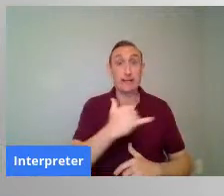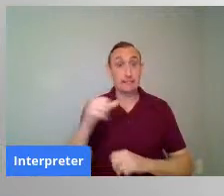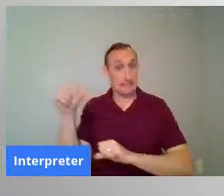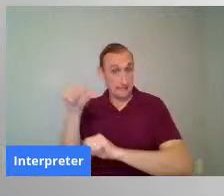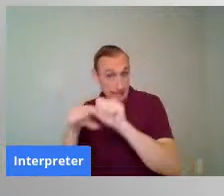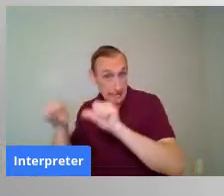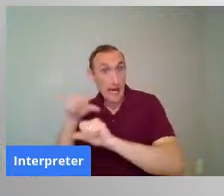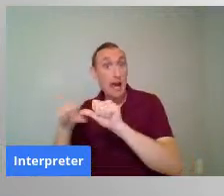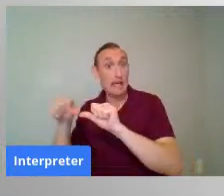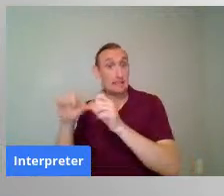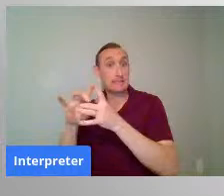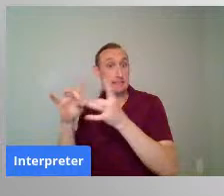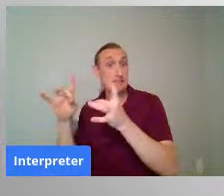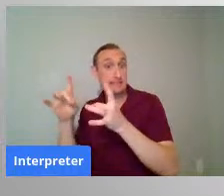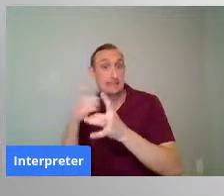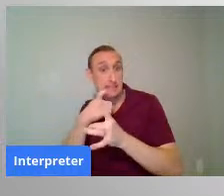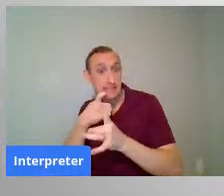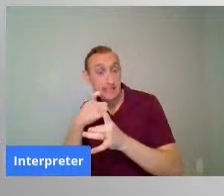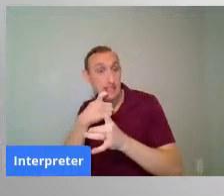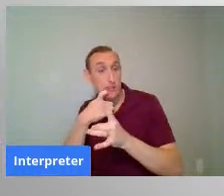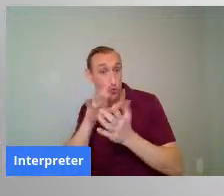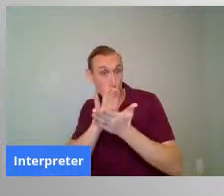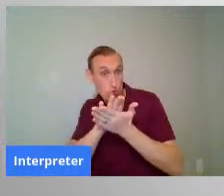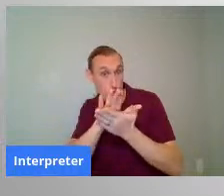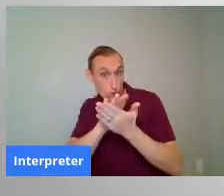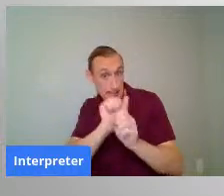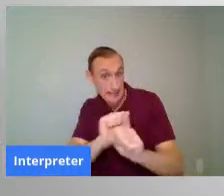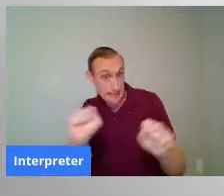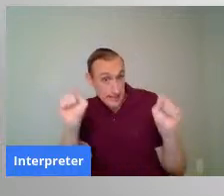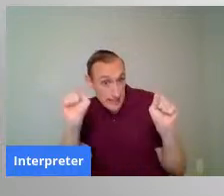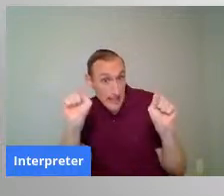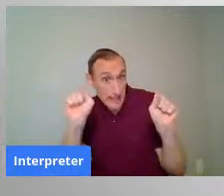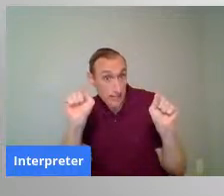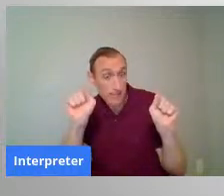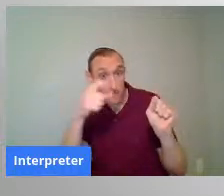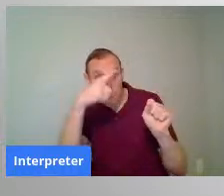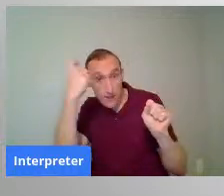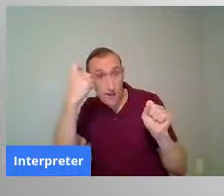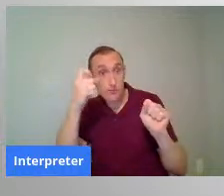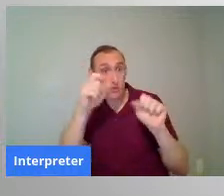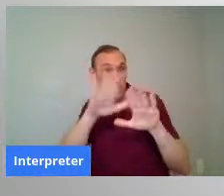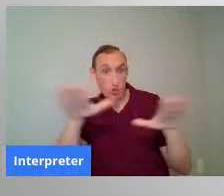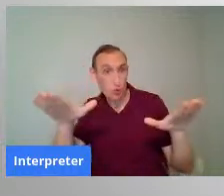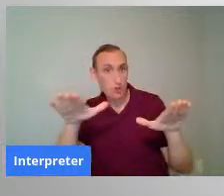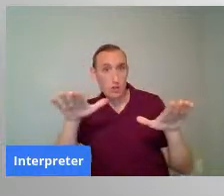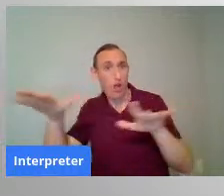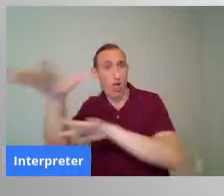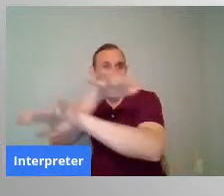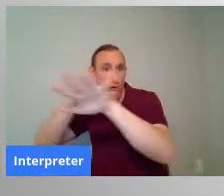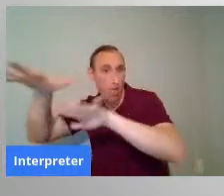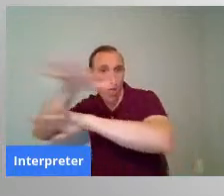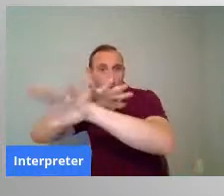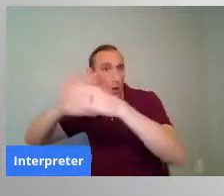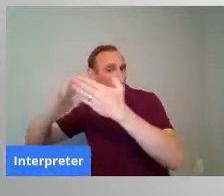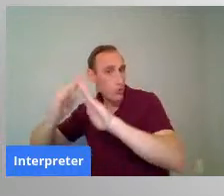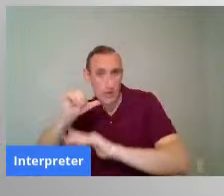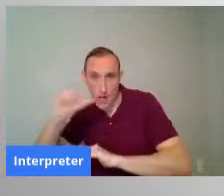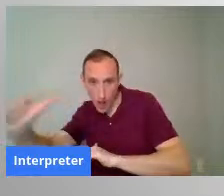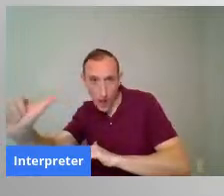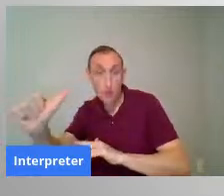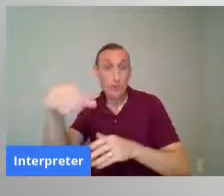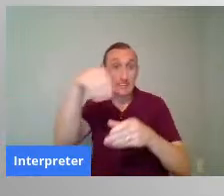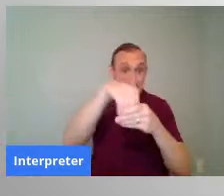actually are safer because our kids aren't out in the communities. And when done correctly with the appropriate